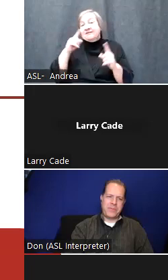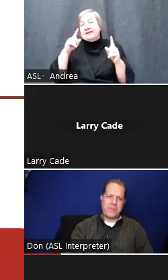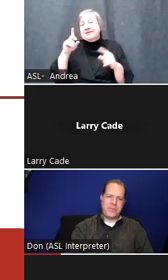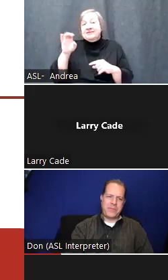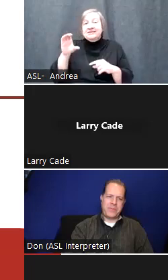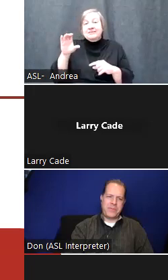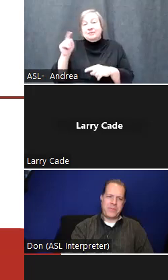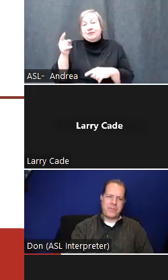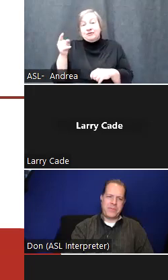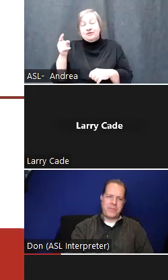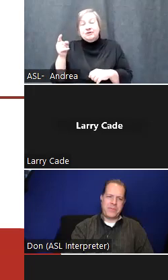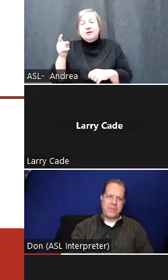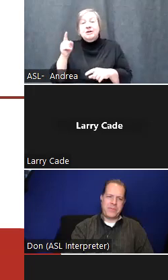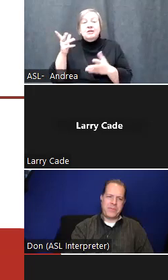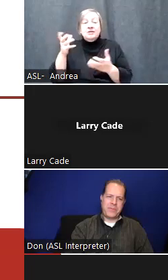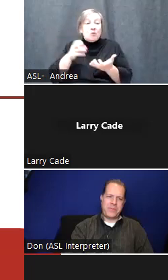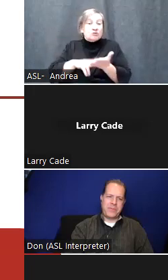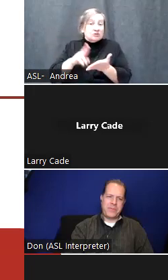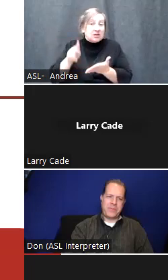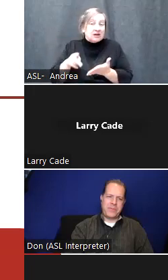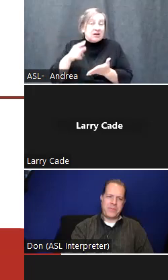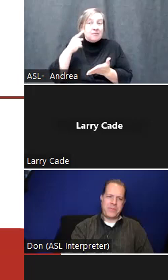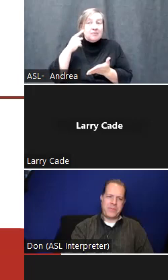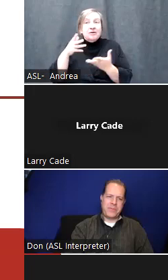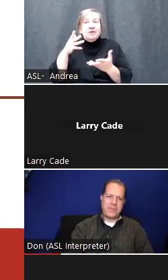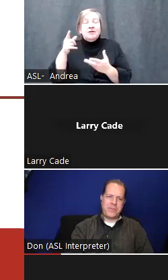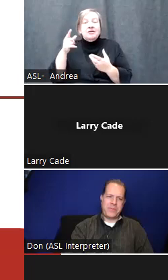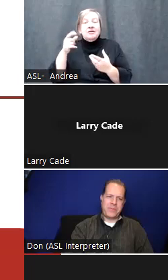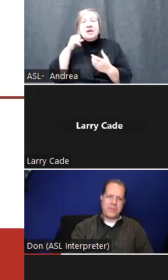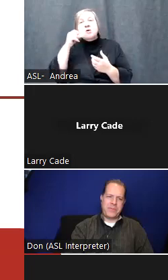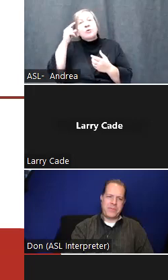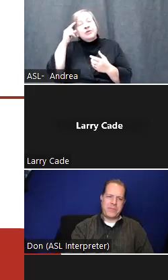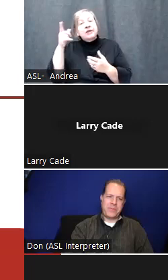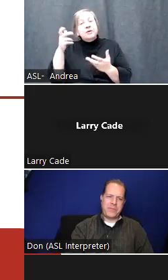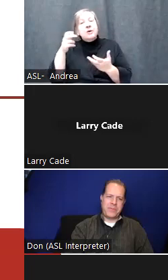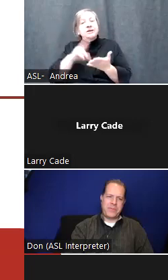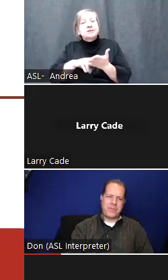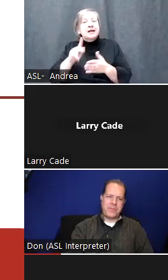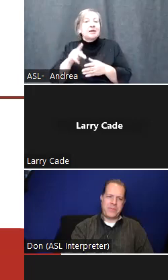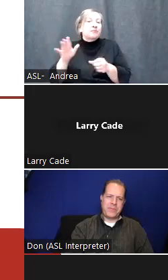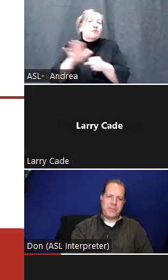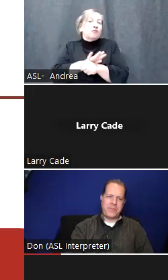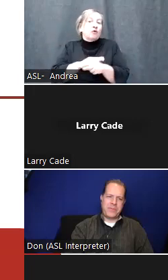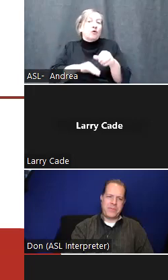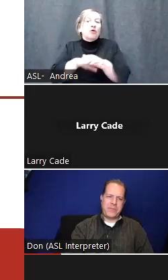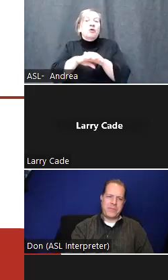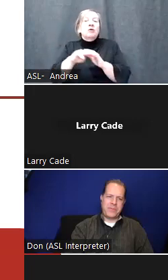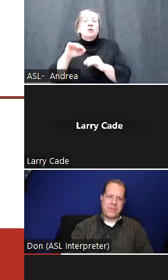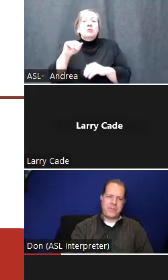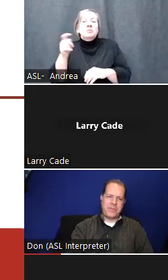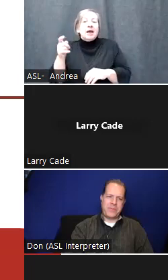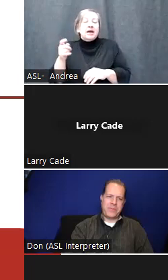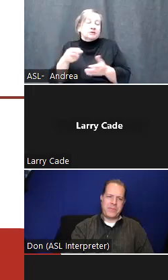1st. And they want to sign up for, they just kind of unthinkingly sign up for the full maximum, right? Like they sign up for